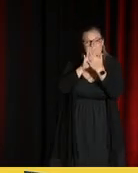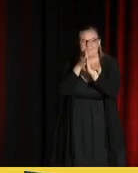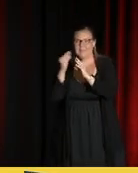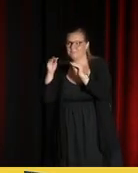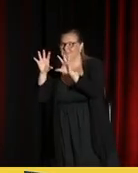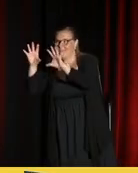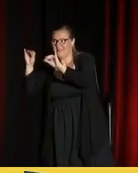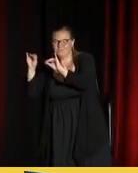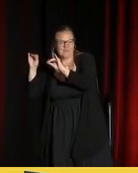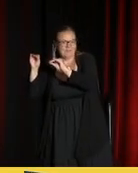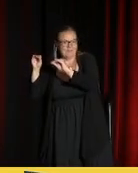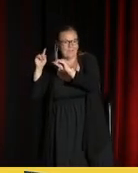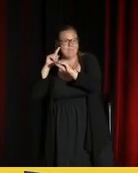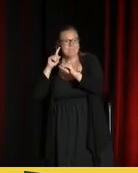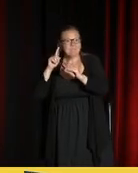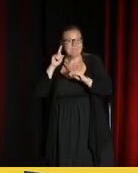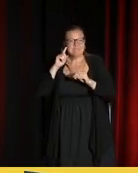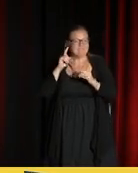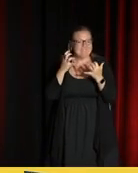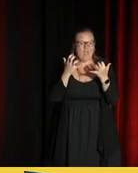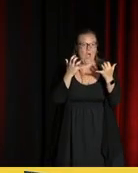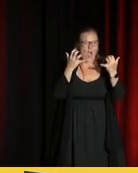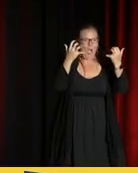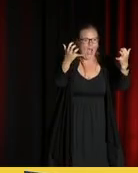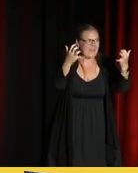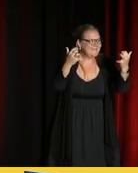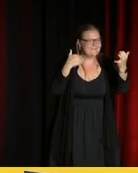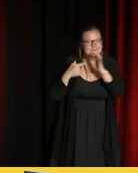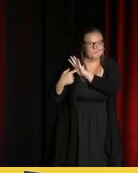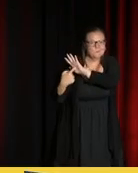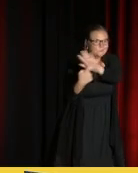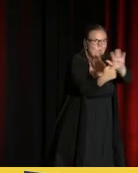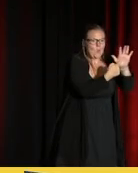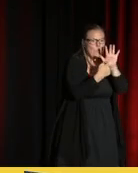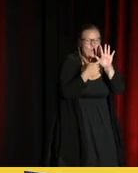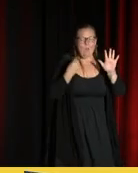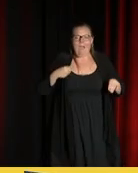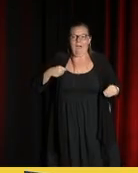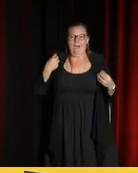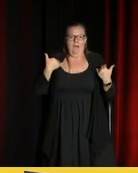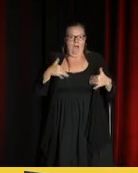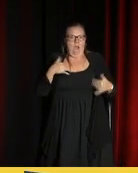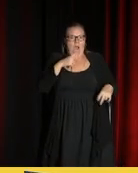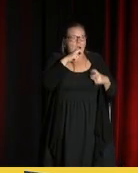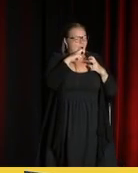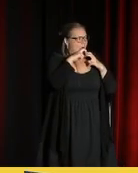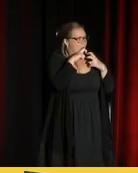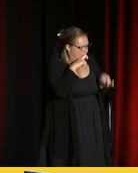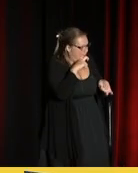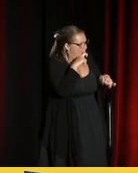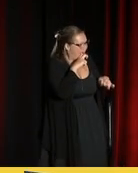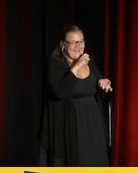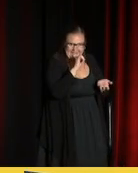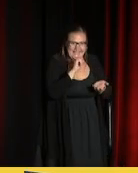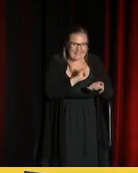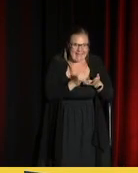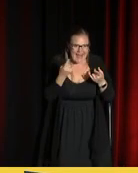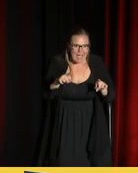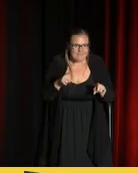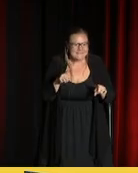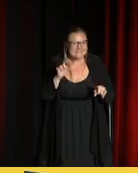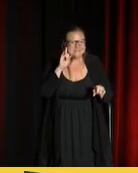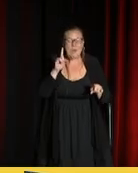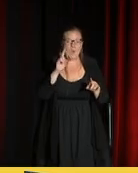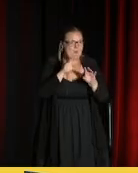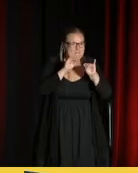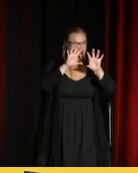magic. I get to put it in front of an audience and you guys get to go, what? But you know what? It's just as